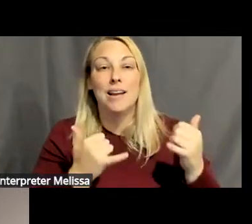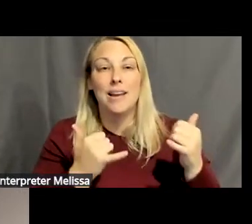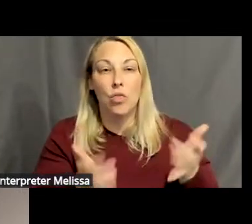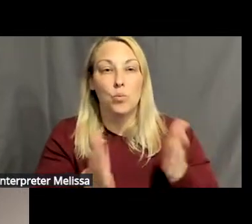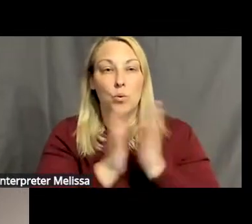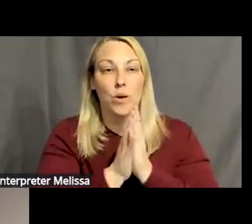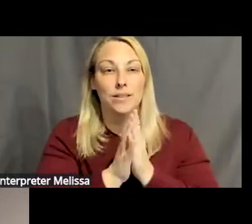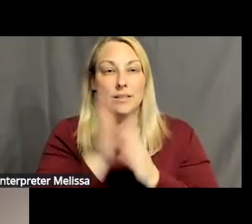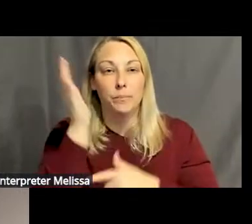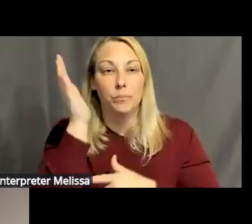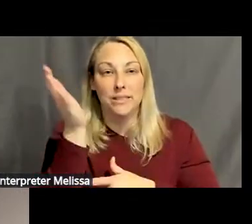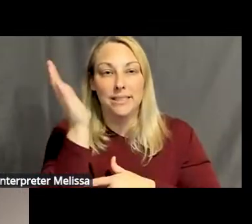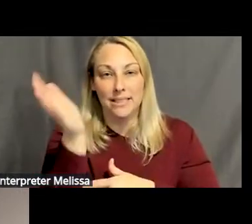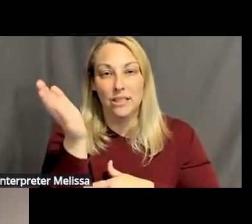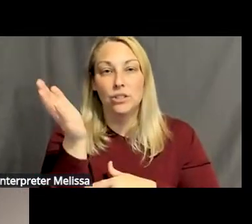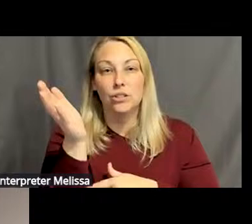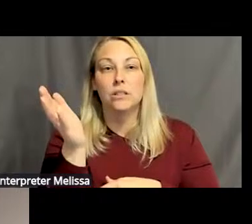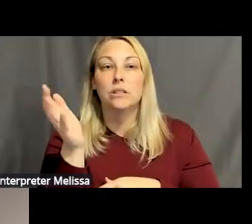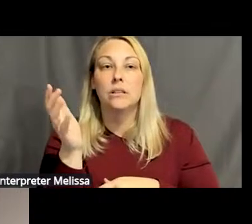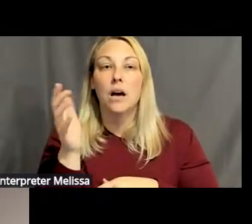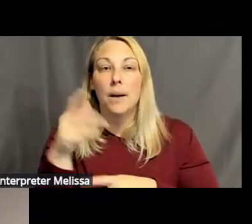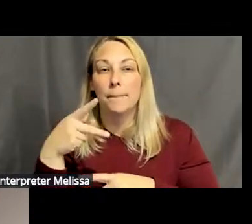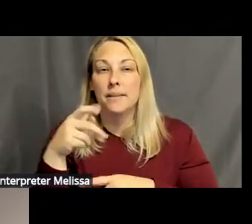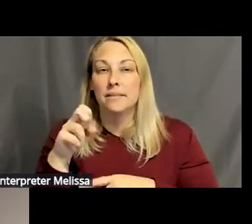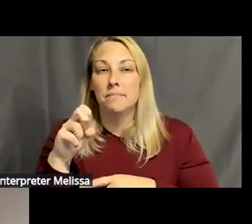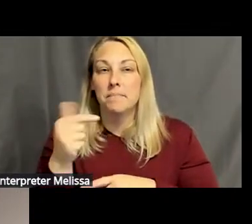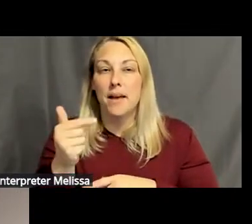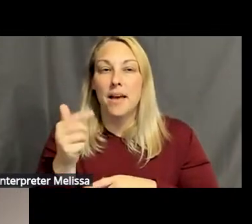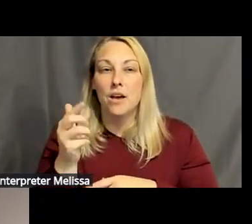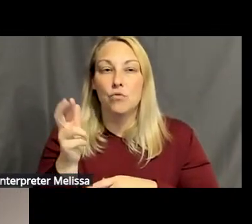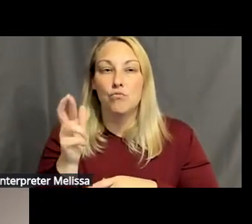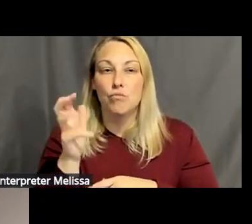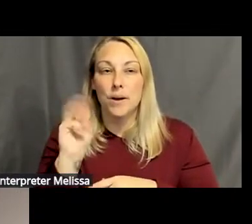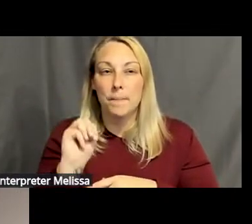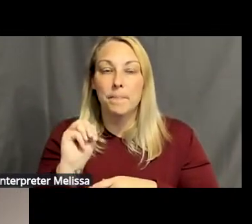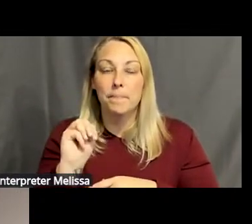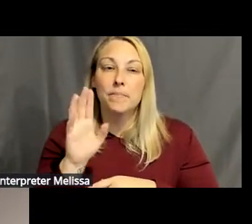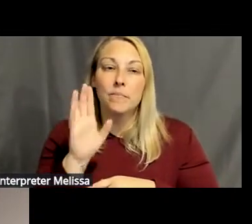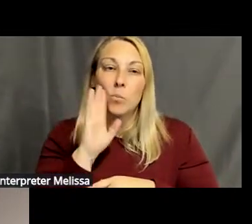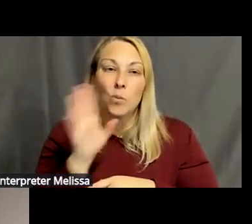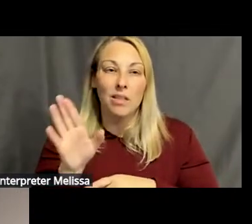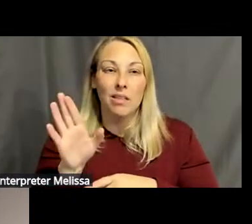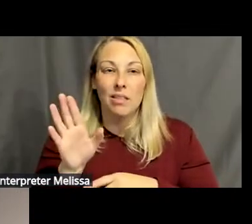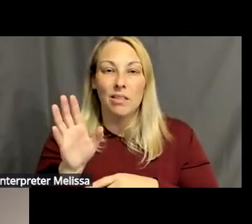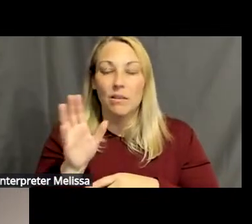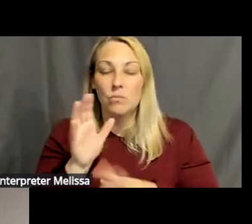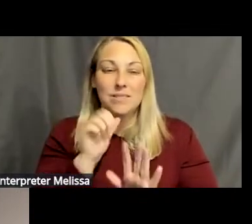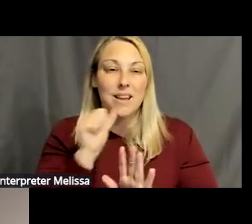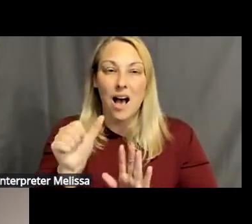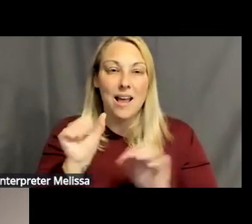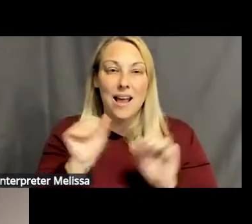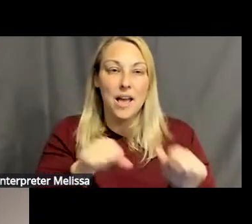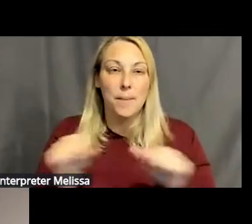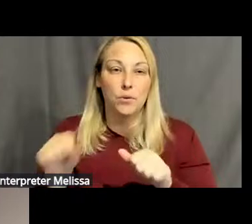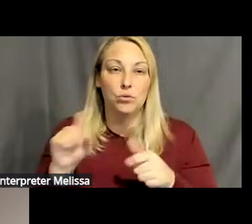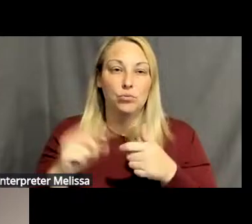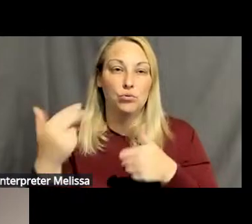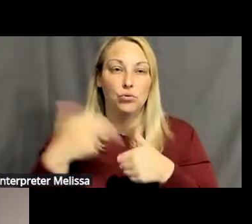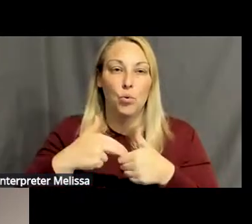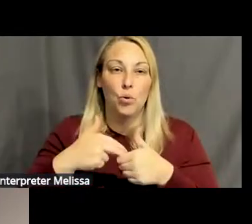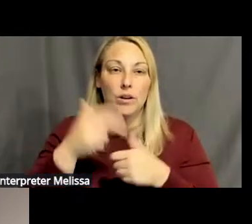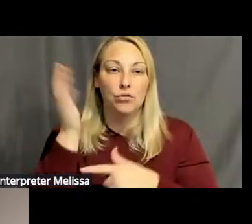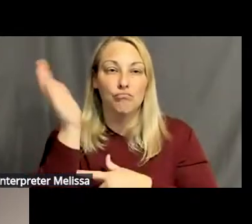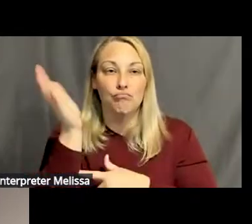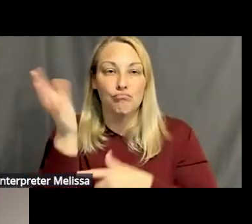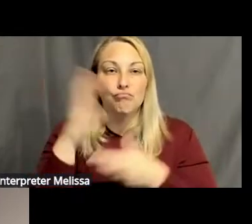Ms. Pegram has a family emergency and can't attend tonight, so you most likely will be seeing them next month at our meeting to talk about the FIT